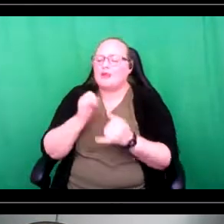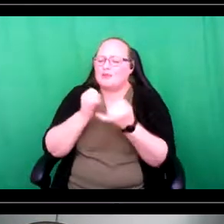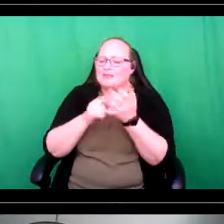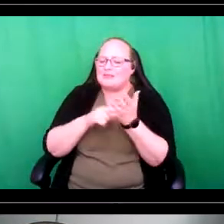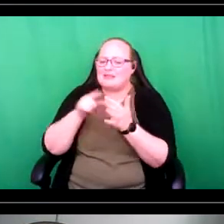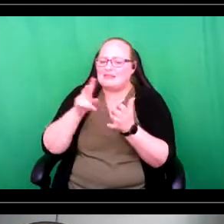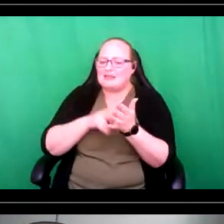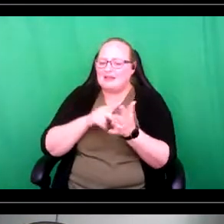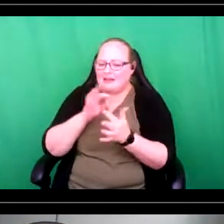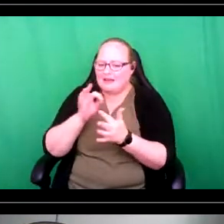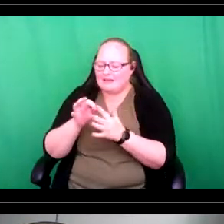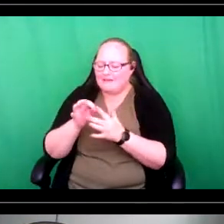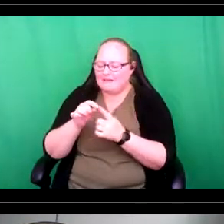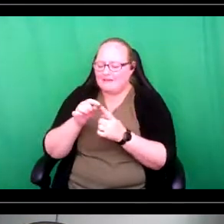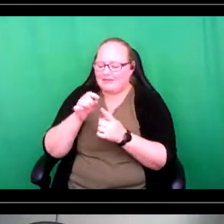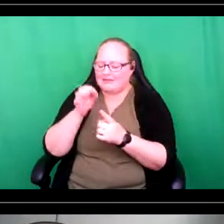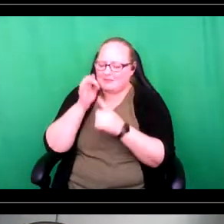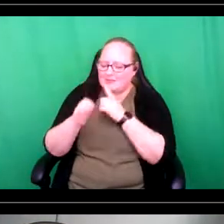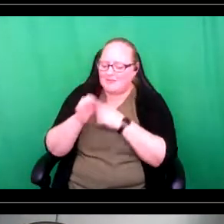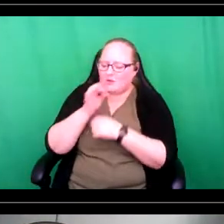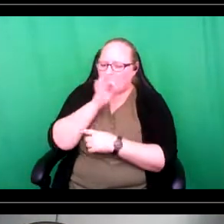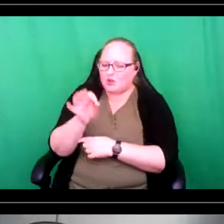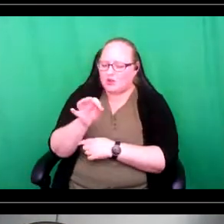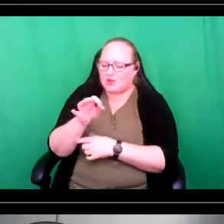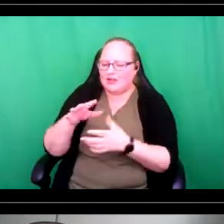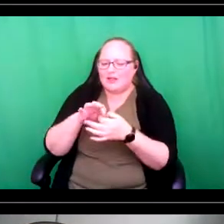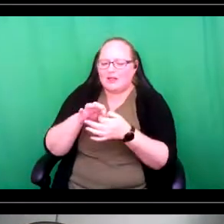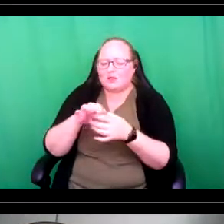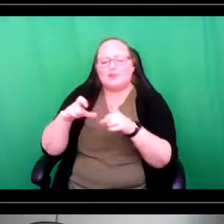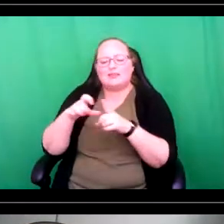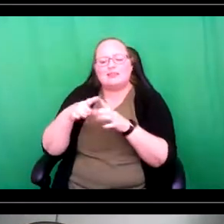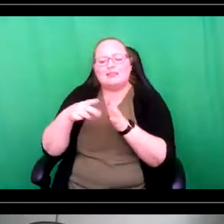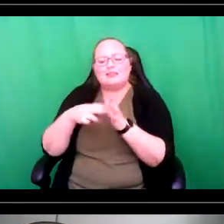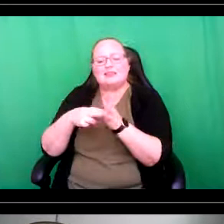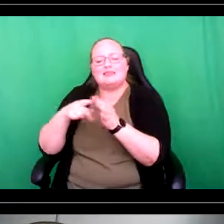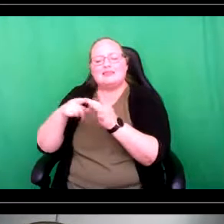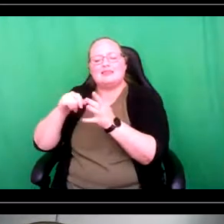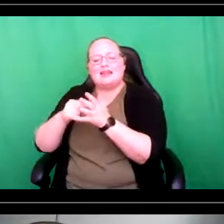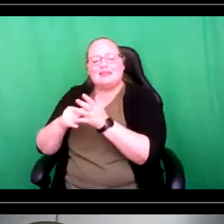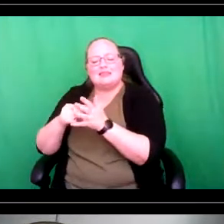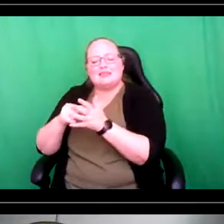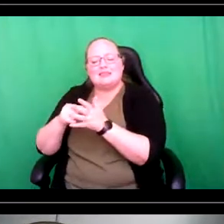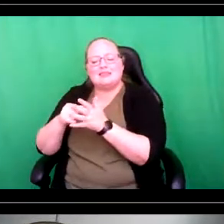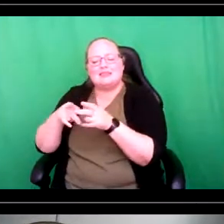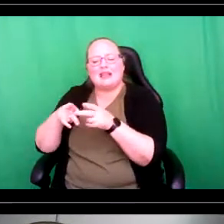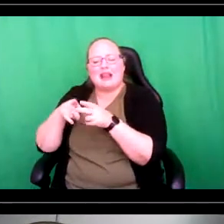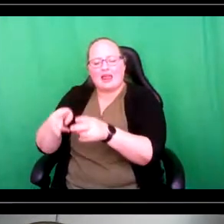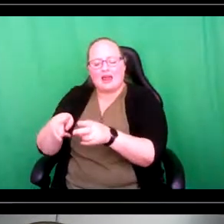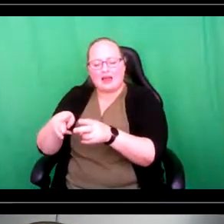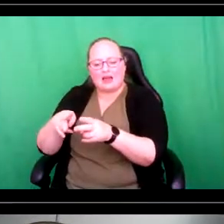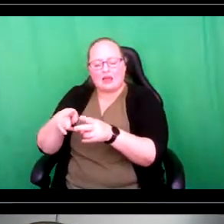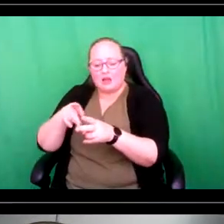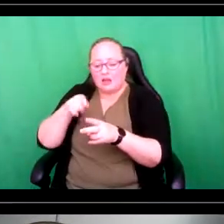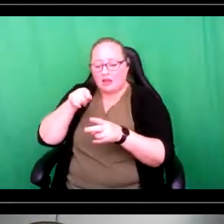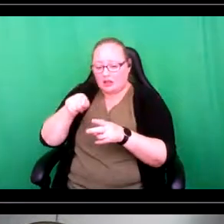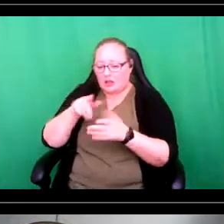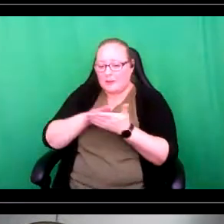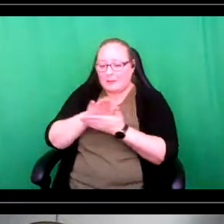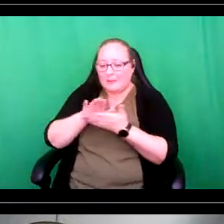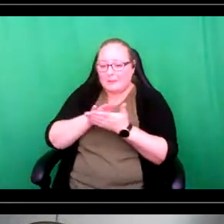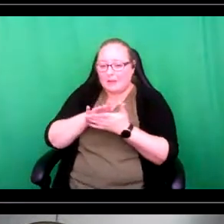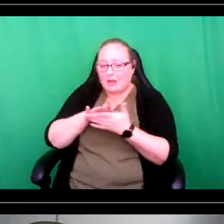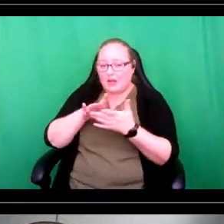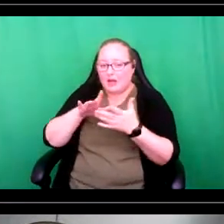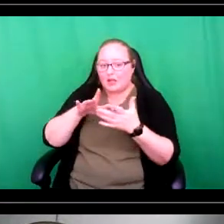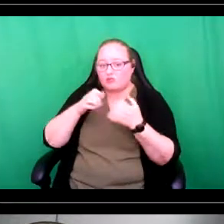here. We've had a question about Dennis's Lane and asking whether we're going to use it for construction traffic, and also asking